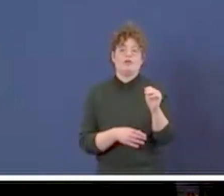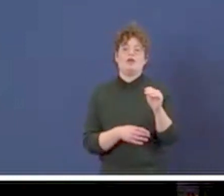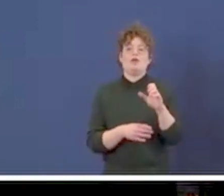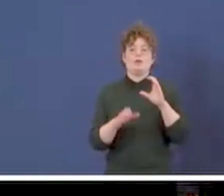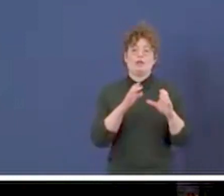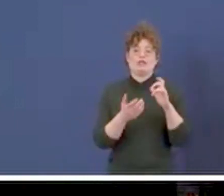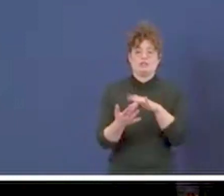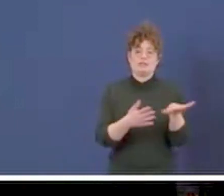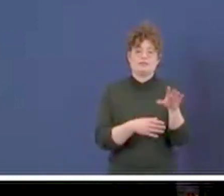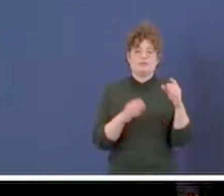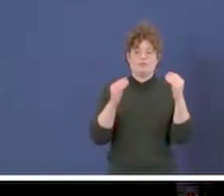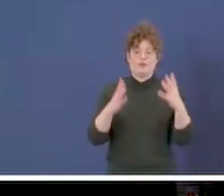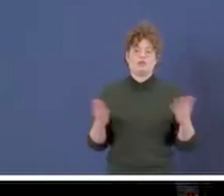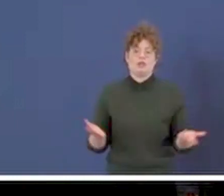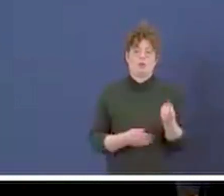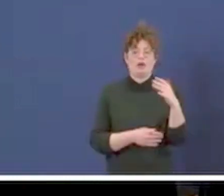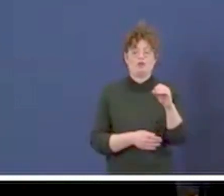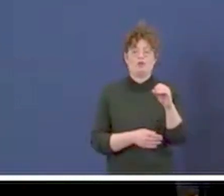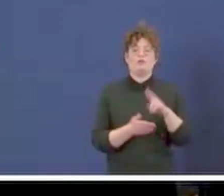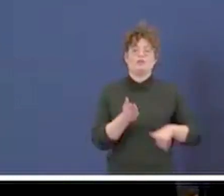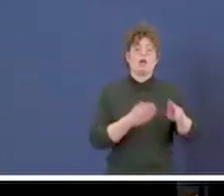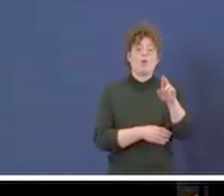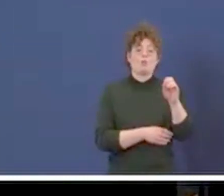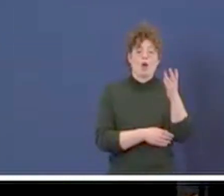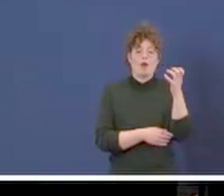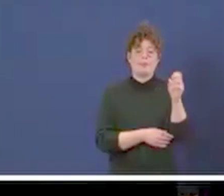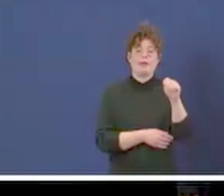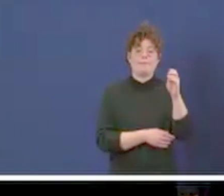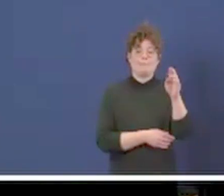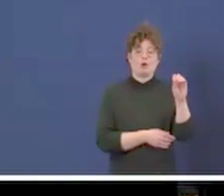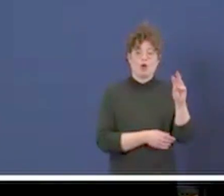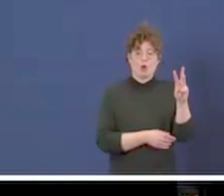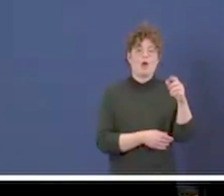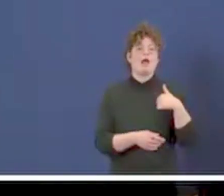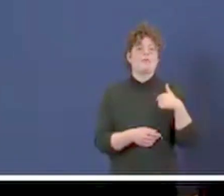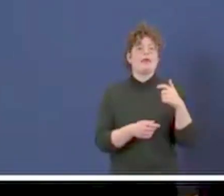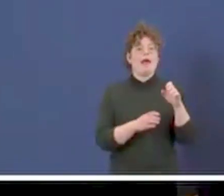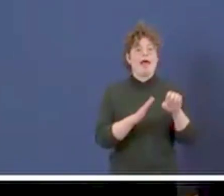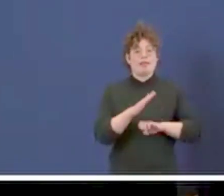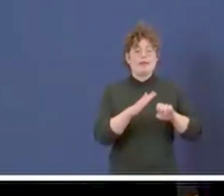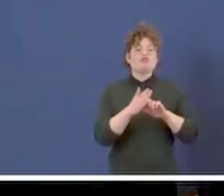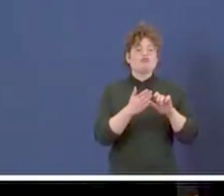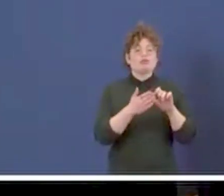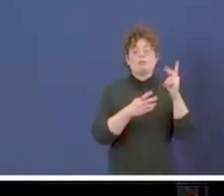University. Robin Burrow. I'm the elementary principal in Meigs County at Eastern